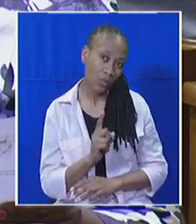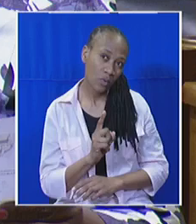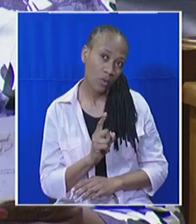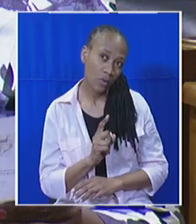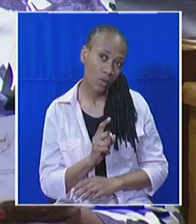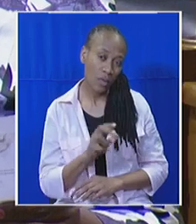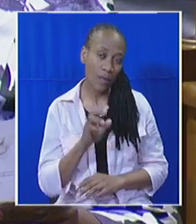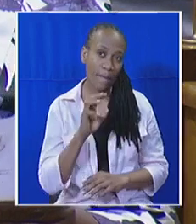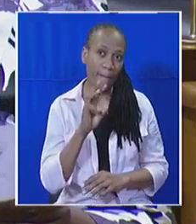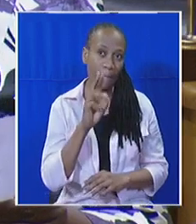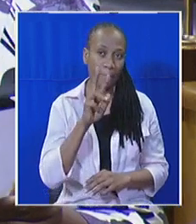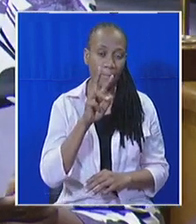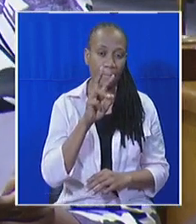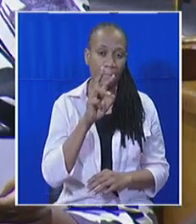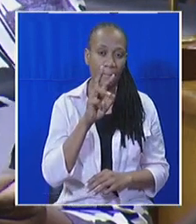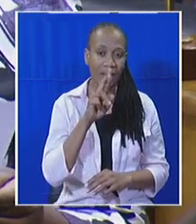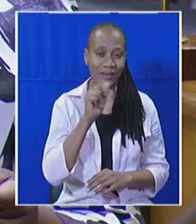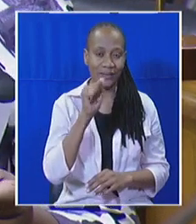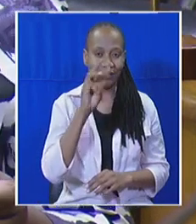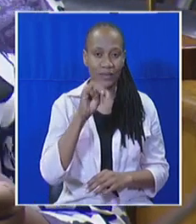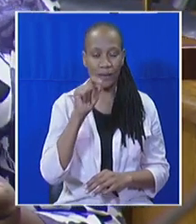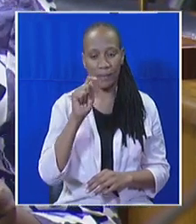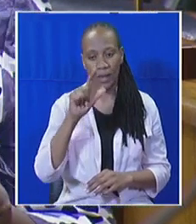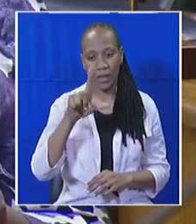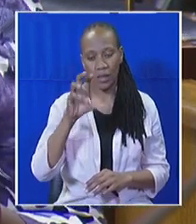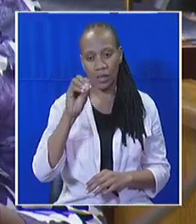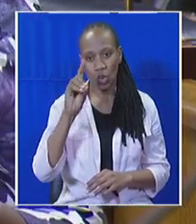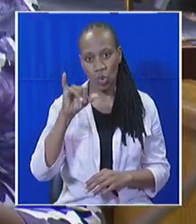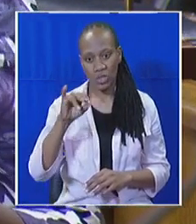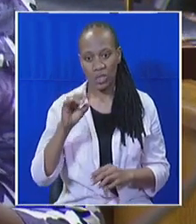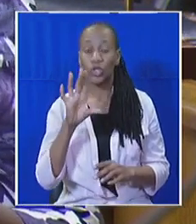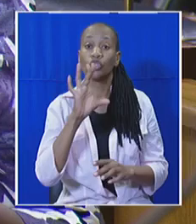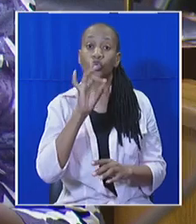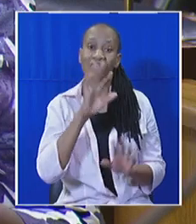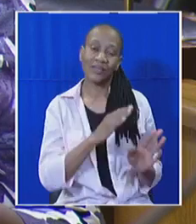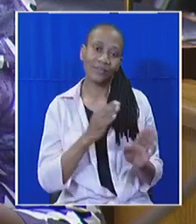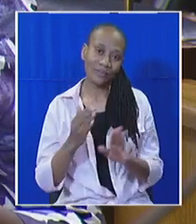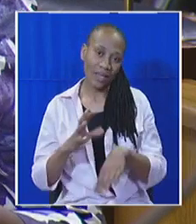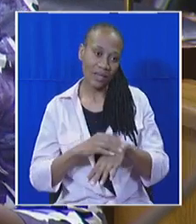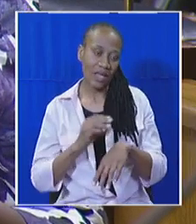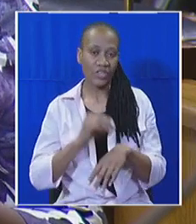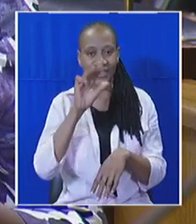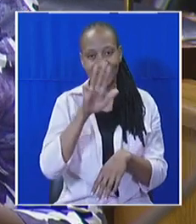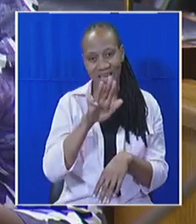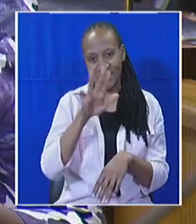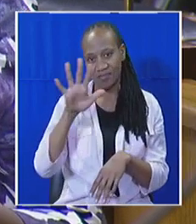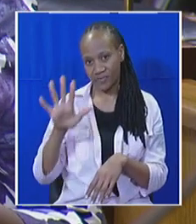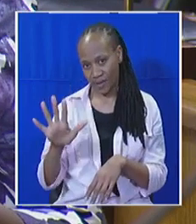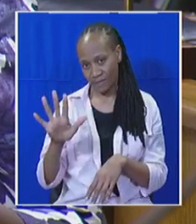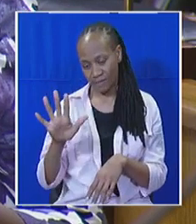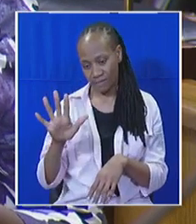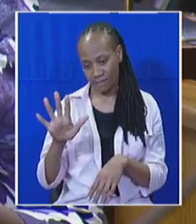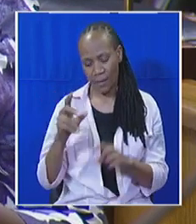Matlo Elizabeth Ramatlodi on Tuesday, the 3rd November 2015, at the age of 95. Recalls that